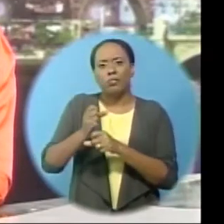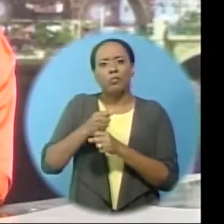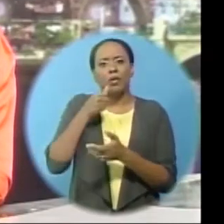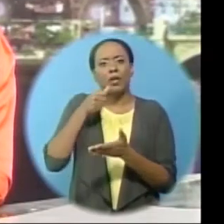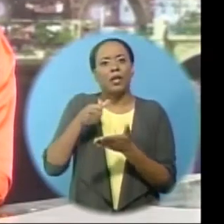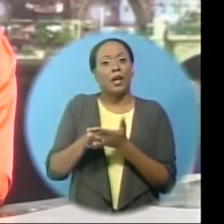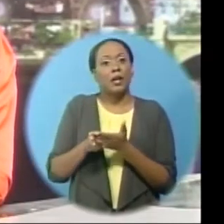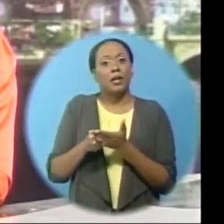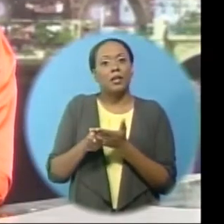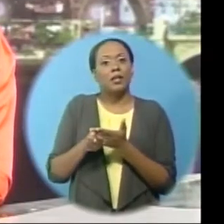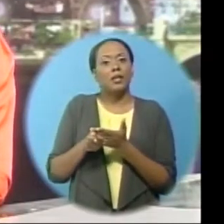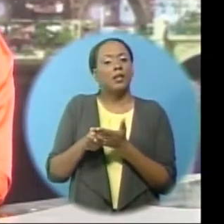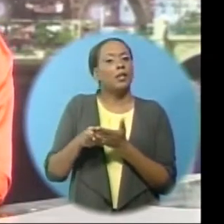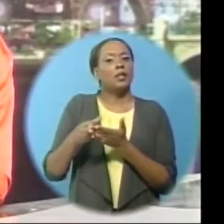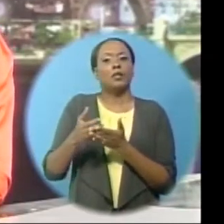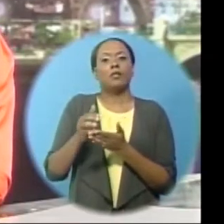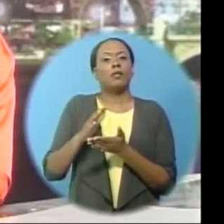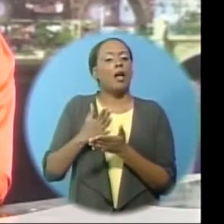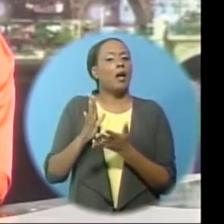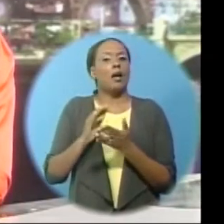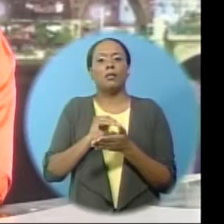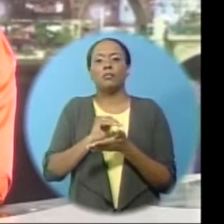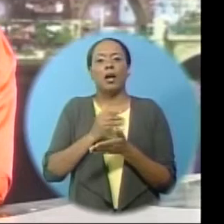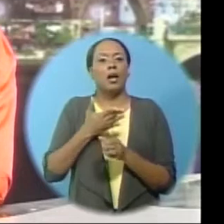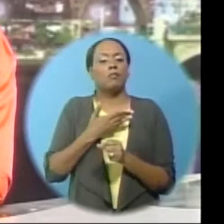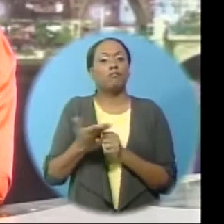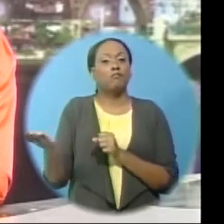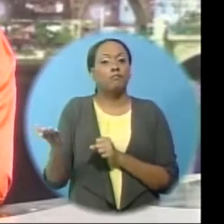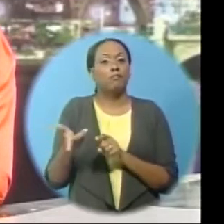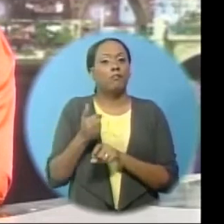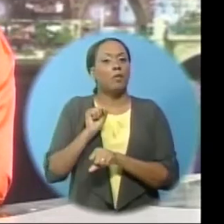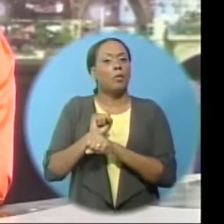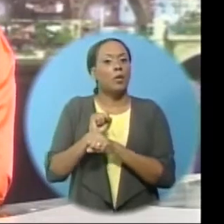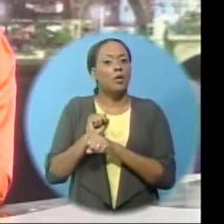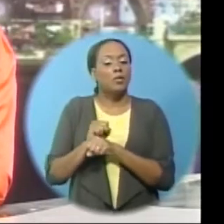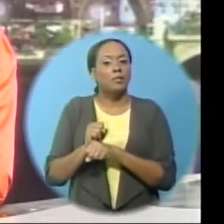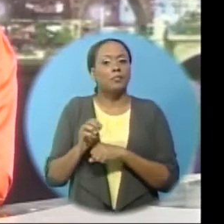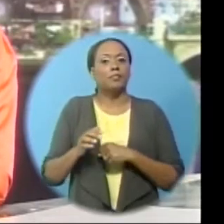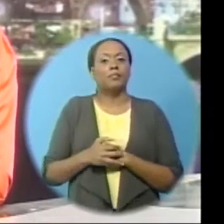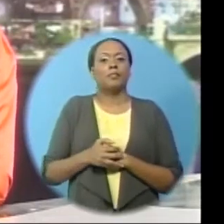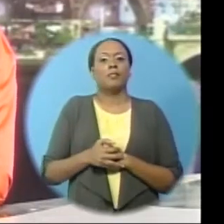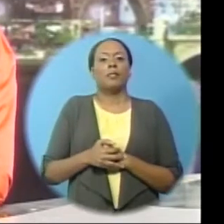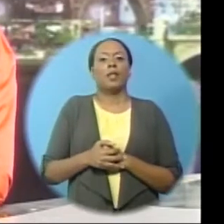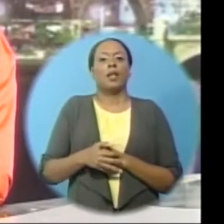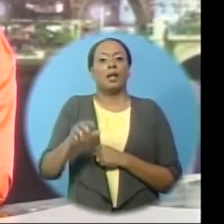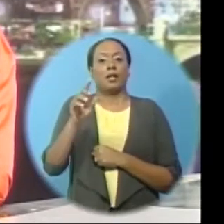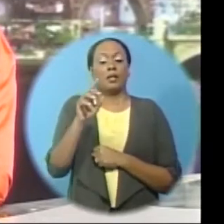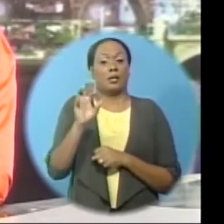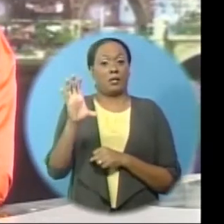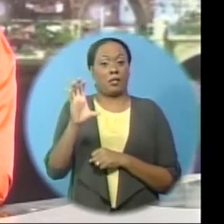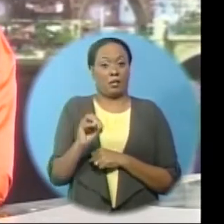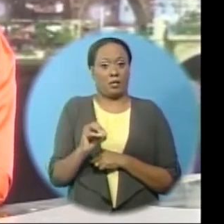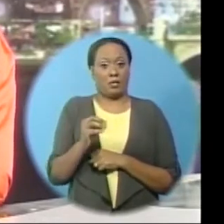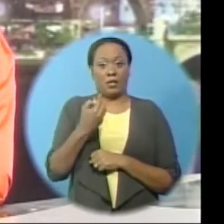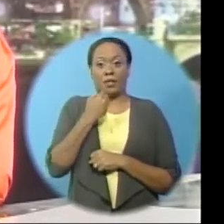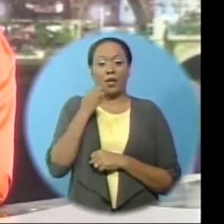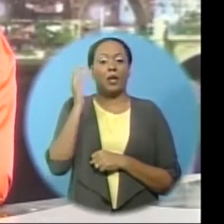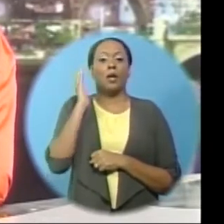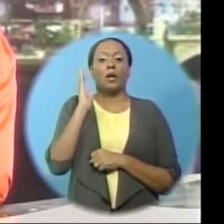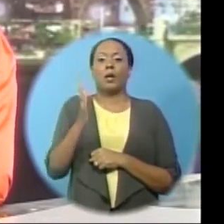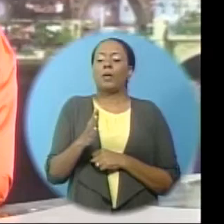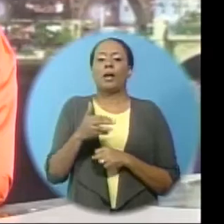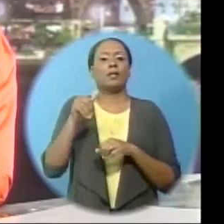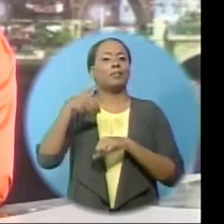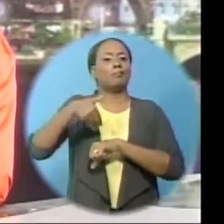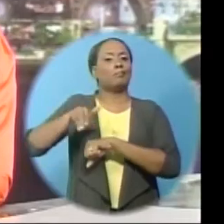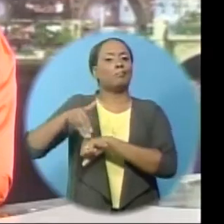letters. It comes 5 months after Tourism Minister Shamfa Kujo made a public announcement that the TDC would be